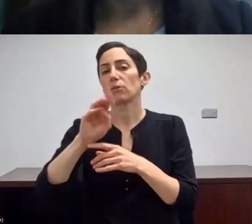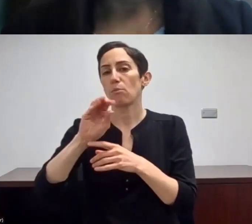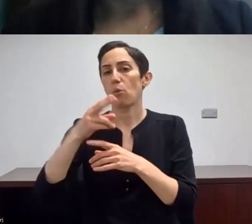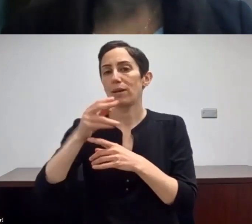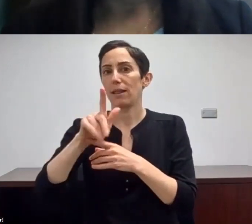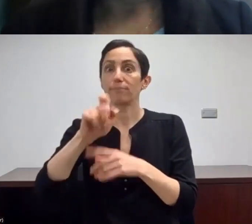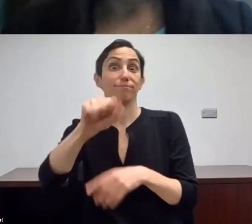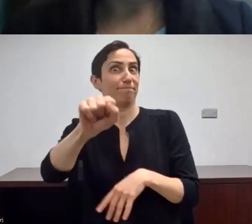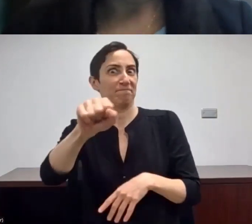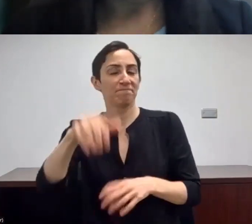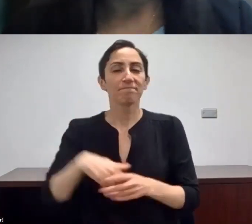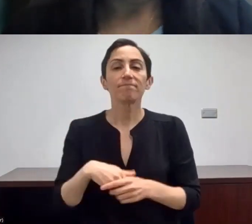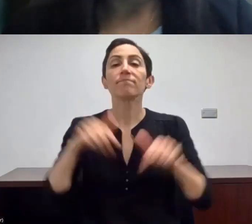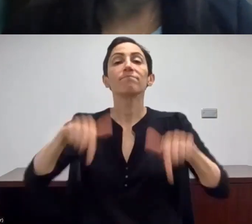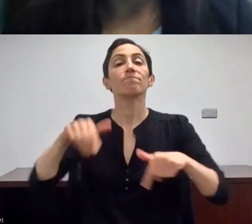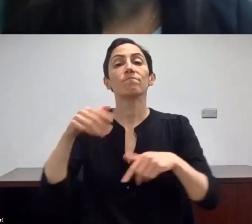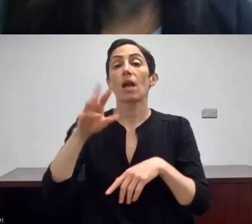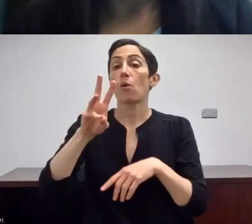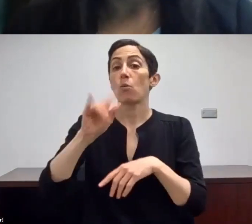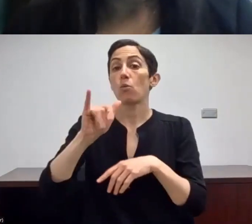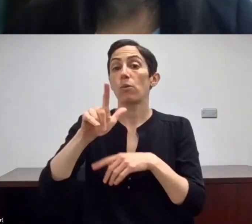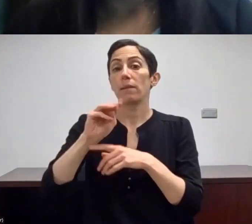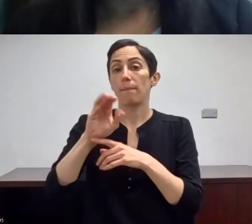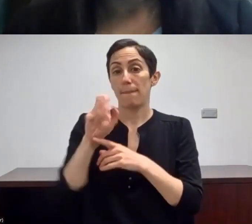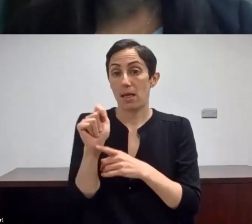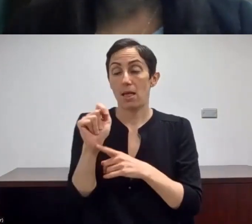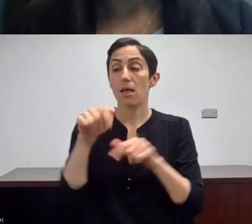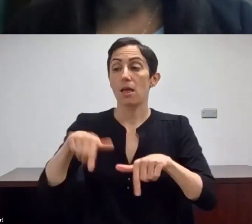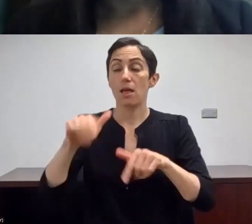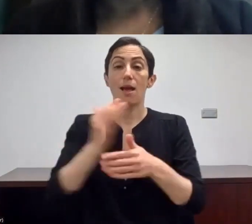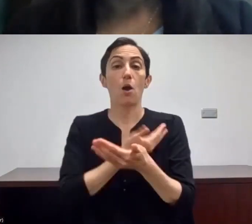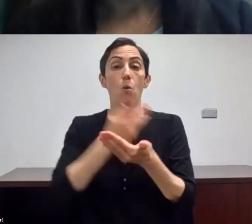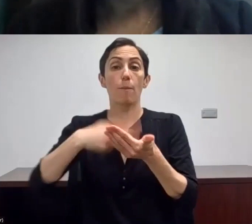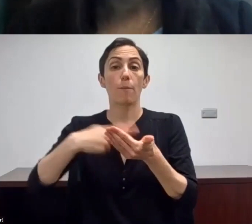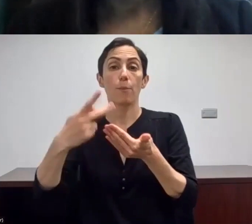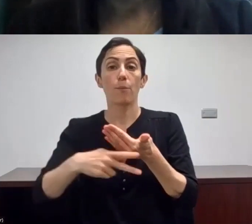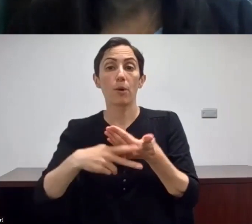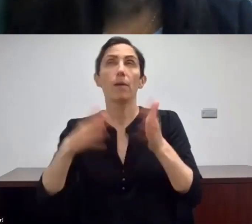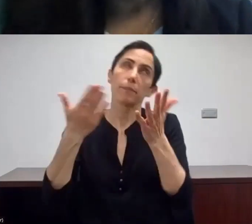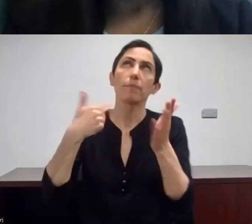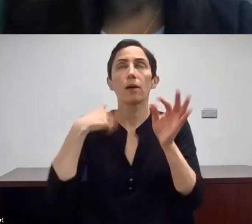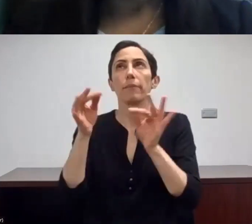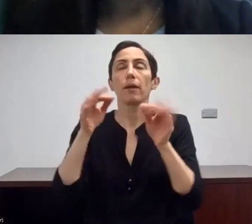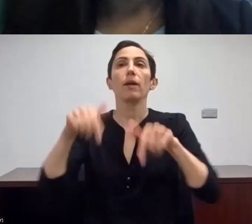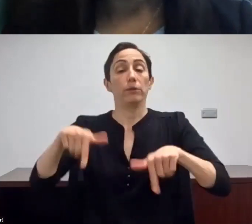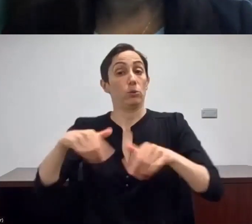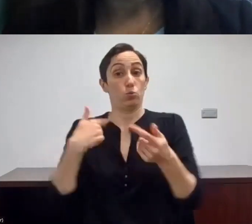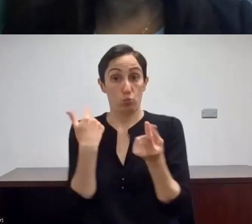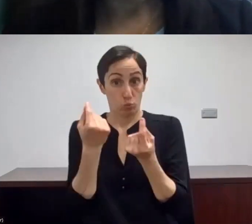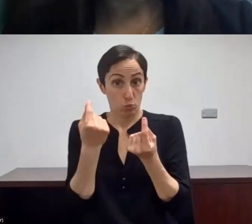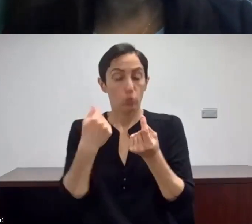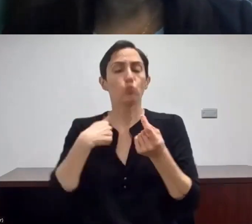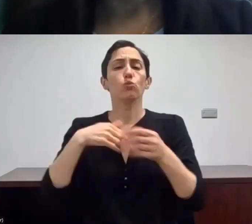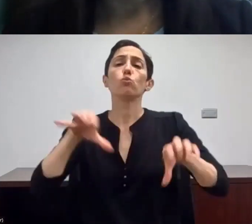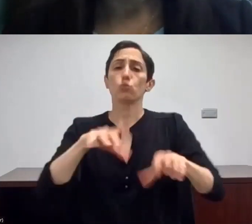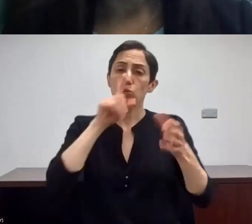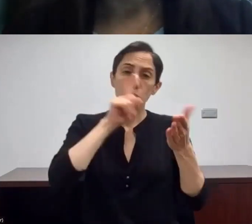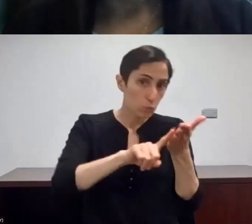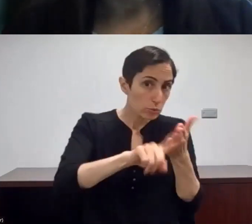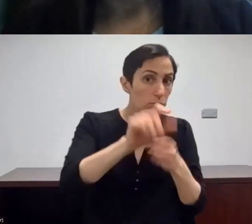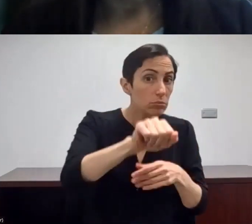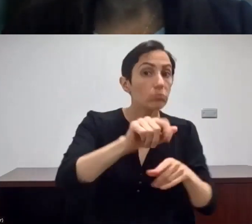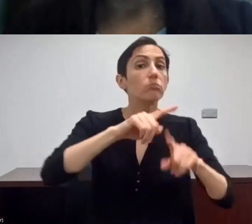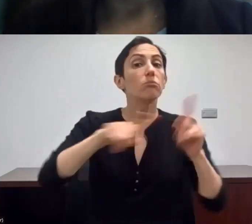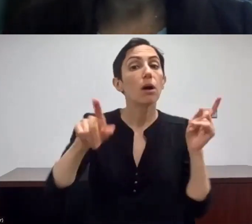Wilmot, so maybe I can say what we do in Wilmot is we're doing research, but we're